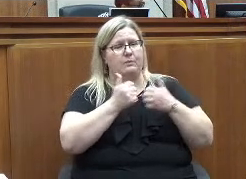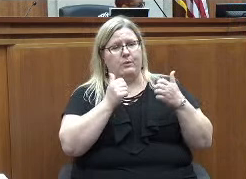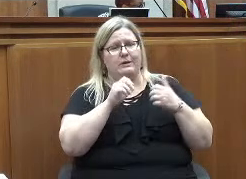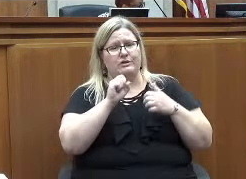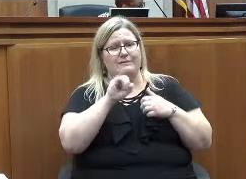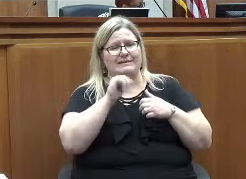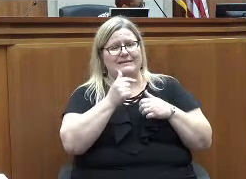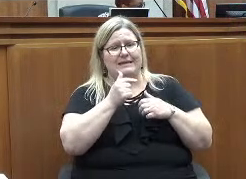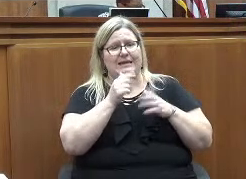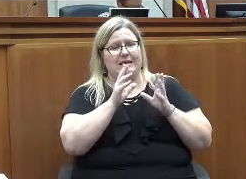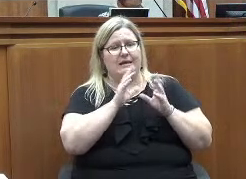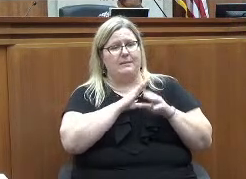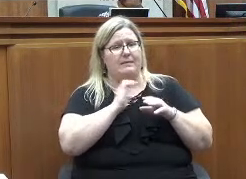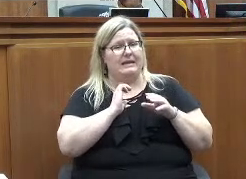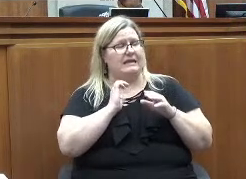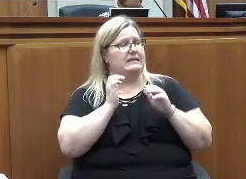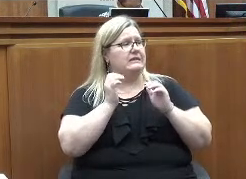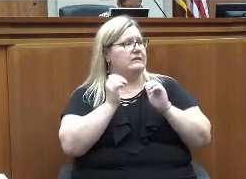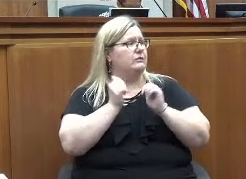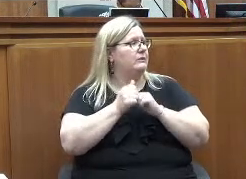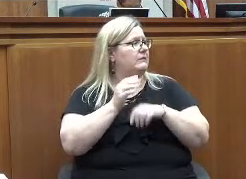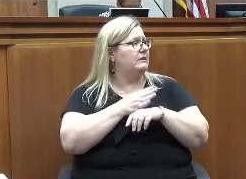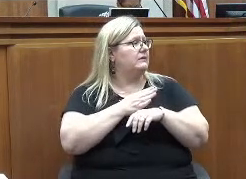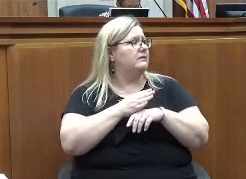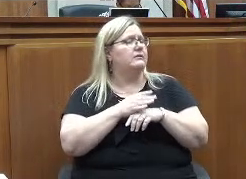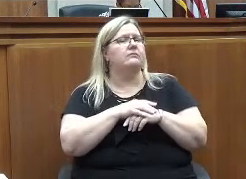just expanded scope of the city committee. There you go.